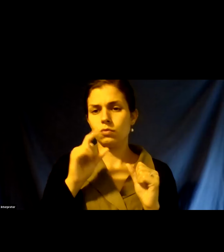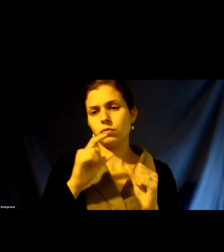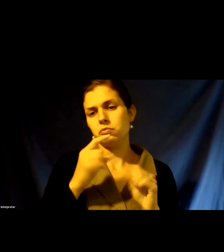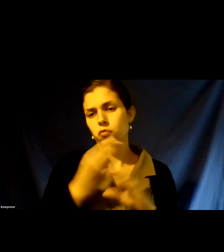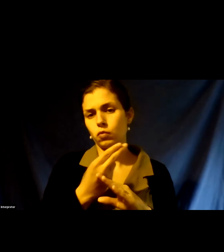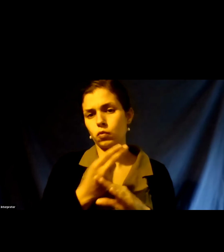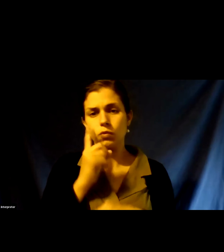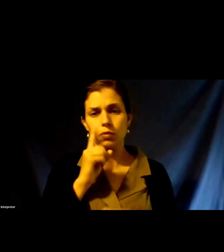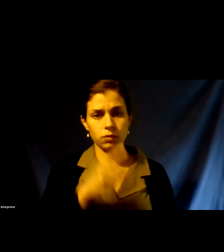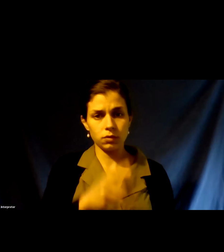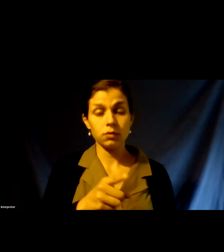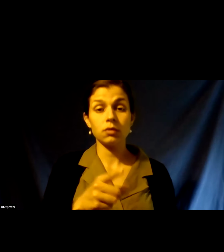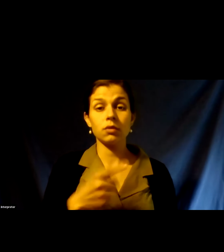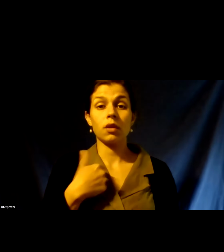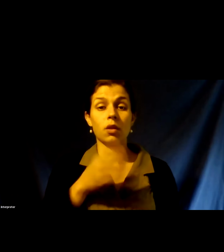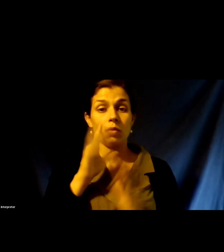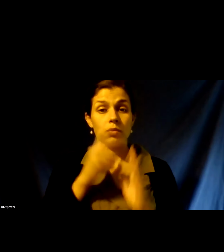view.